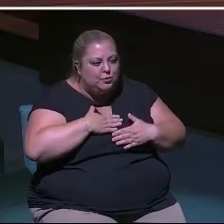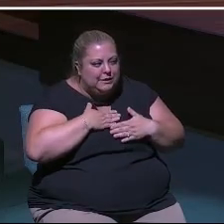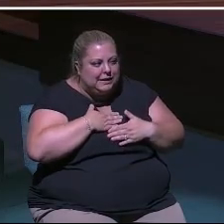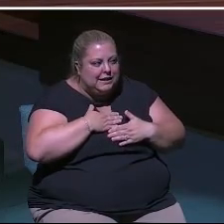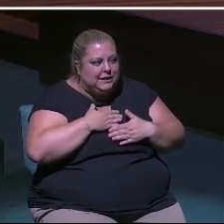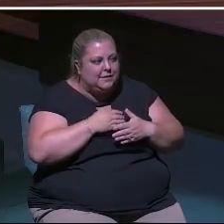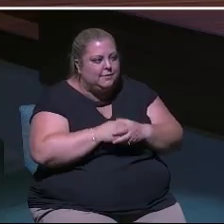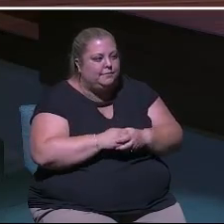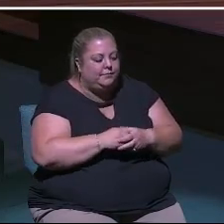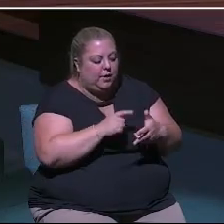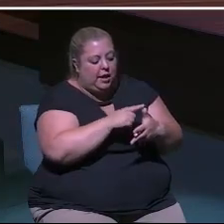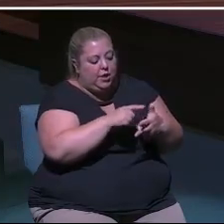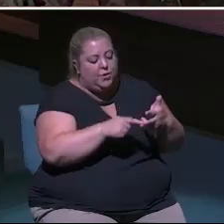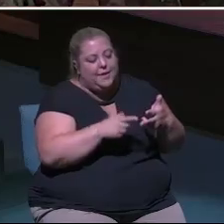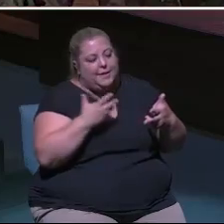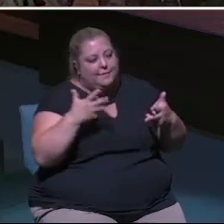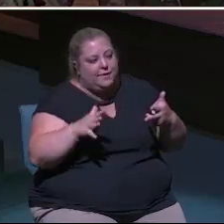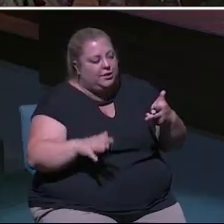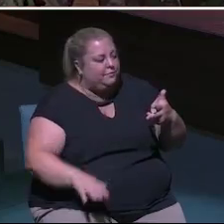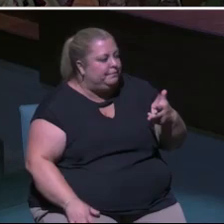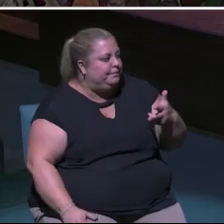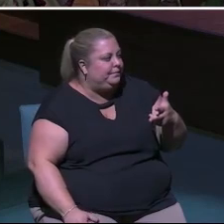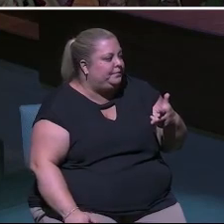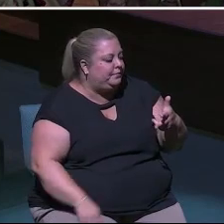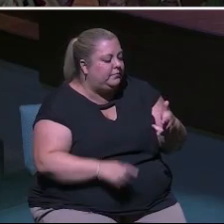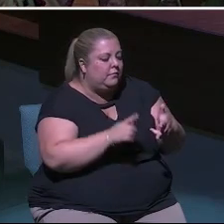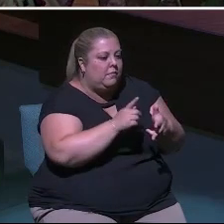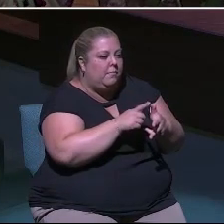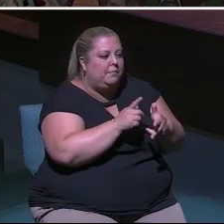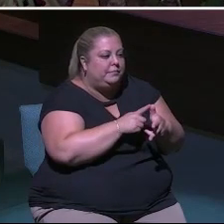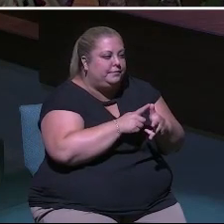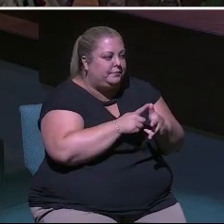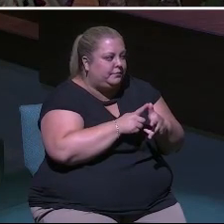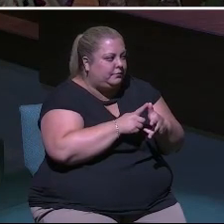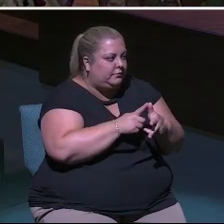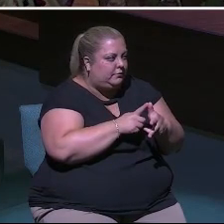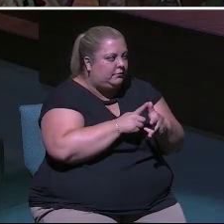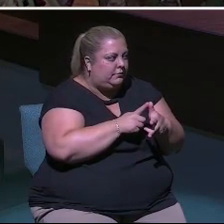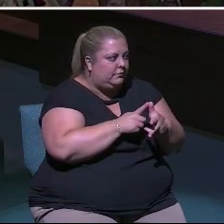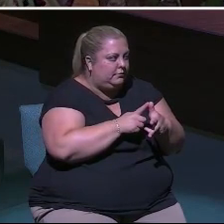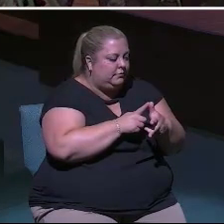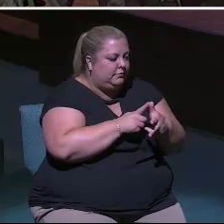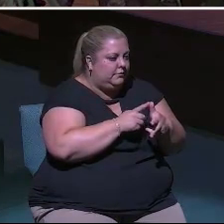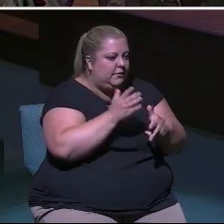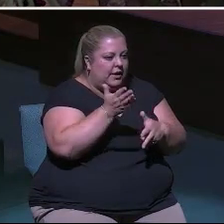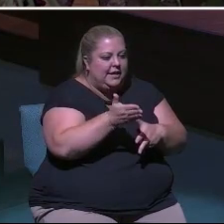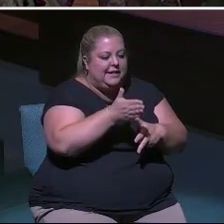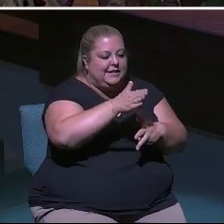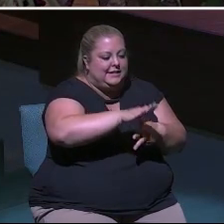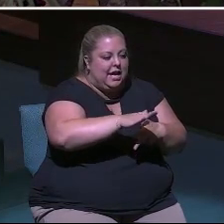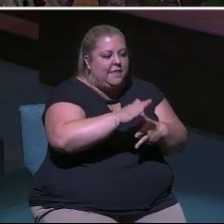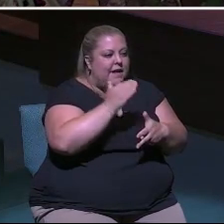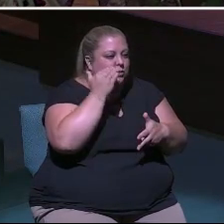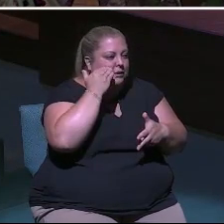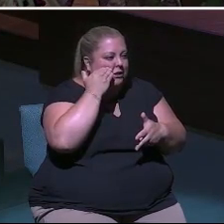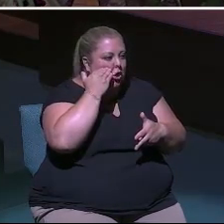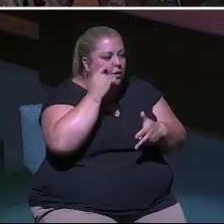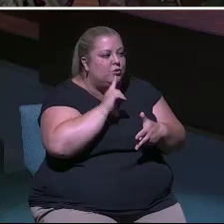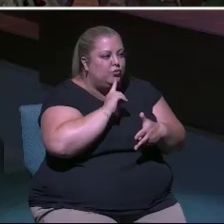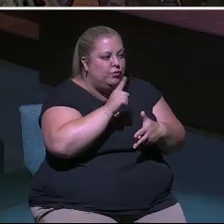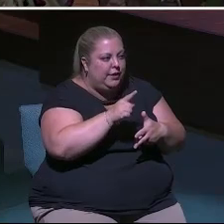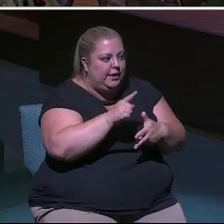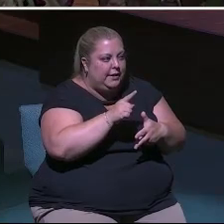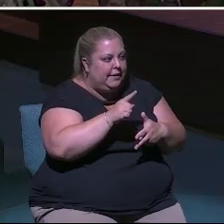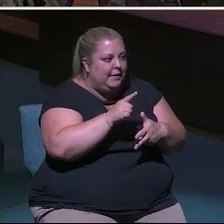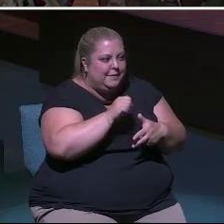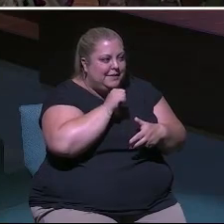All right, three things and I'm done. We got to wrap this up. Here we go. Number one, you ready? Death as we know it is real, but it